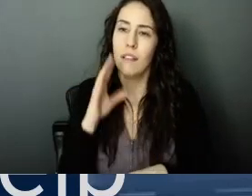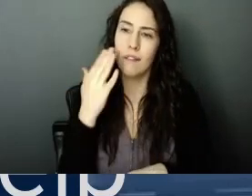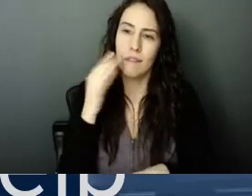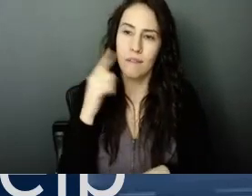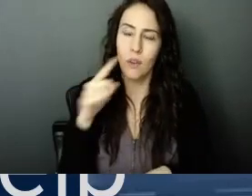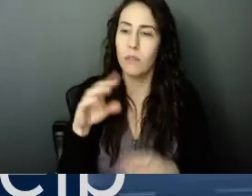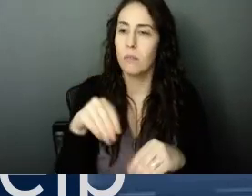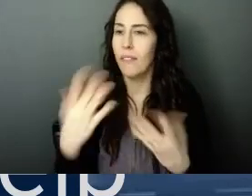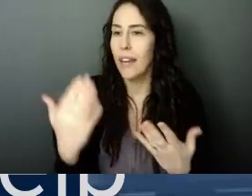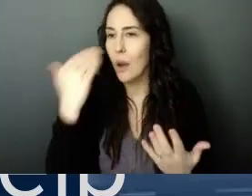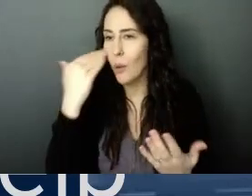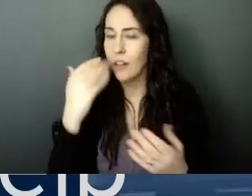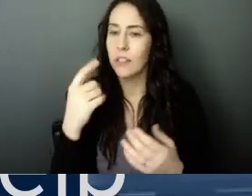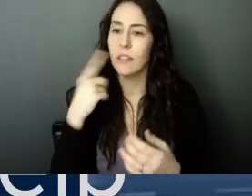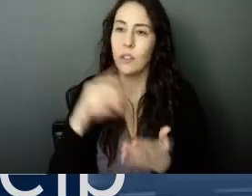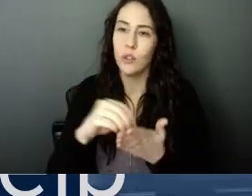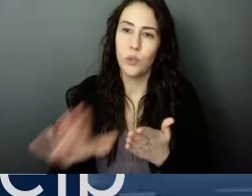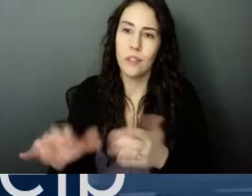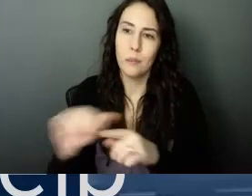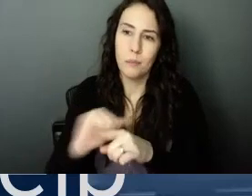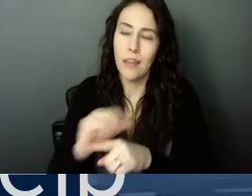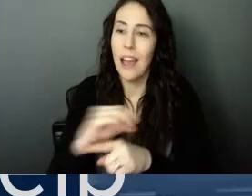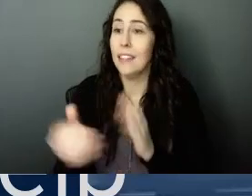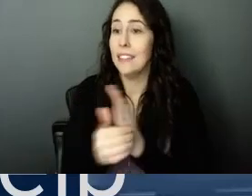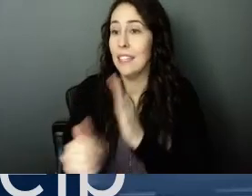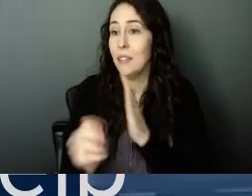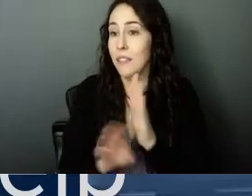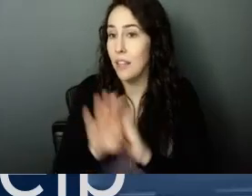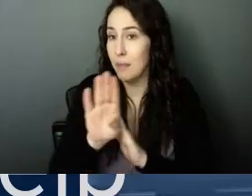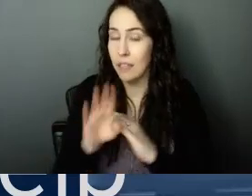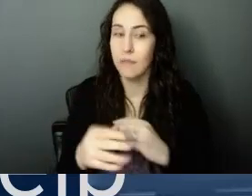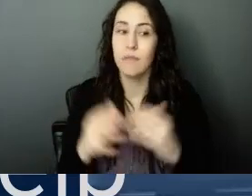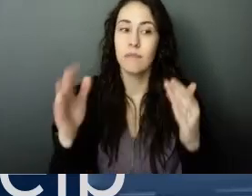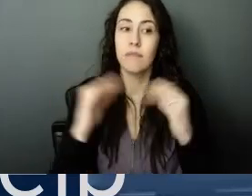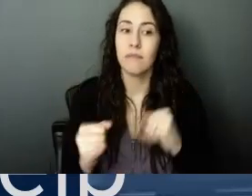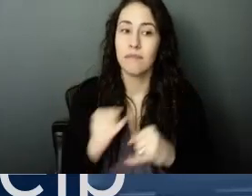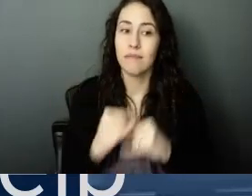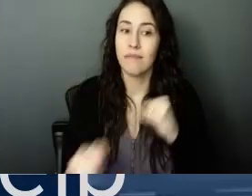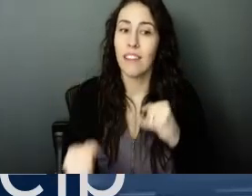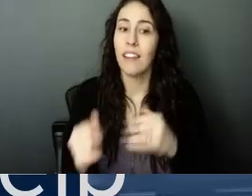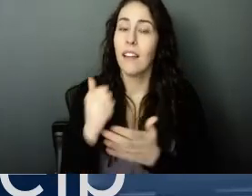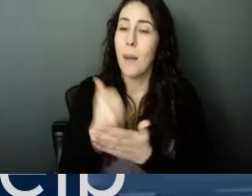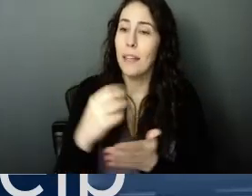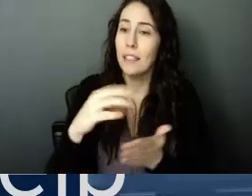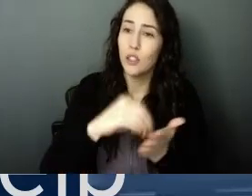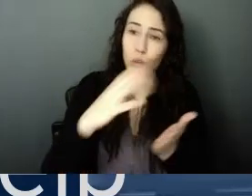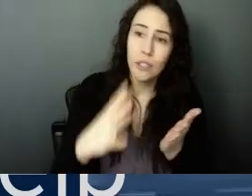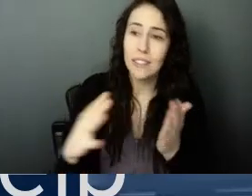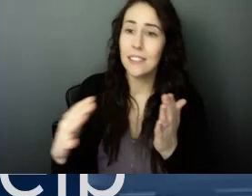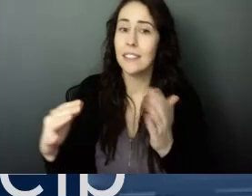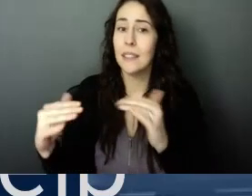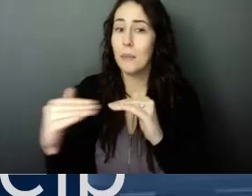student practice and skill development. And then the last thing, just connecting students with their peers and instructors to build knowledge and